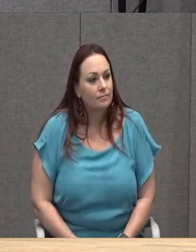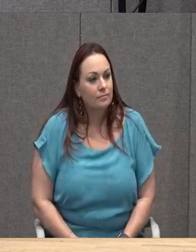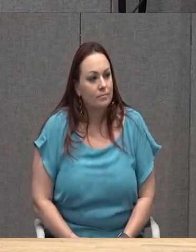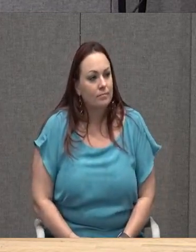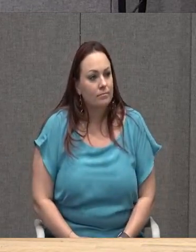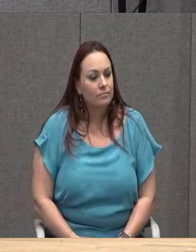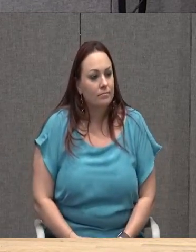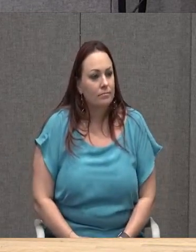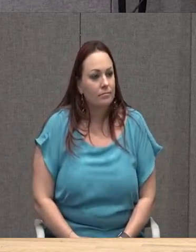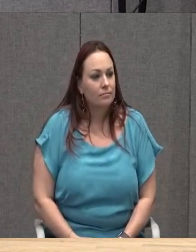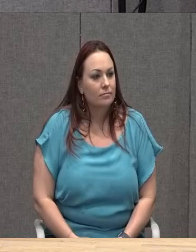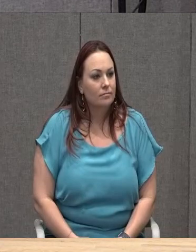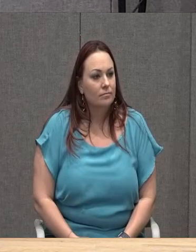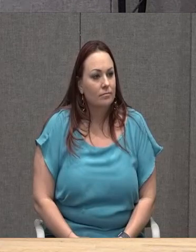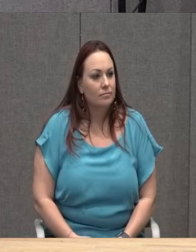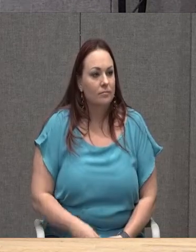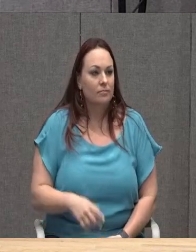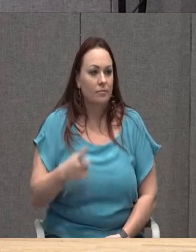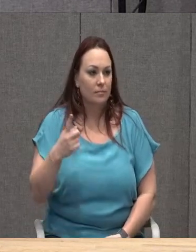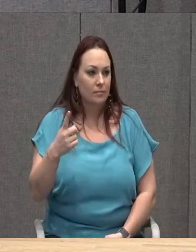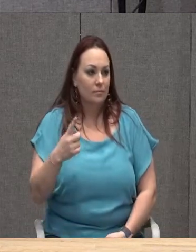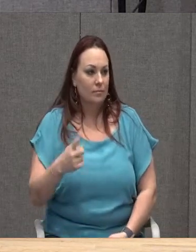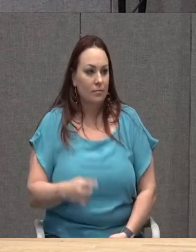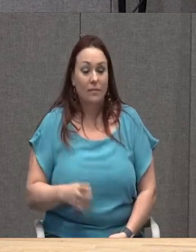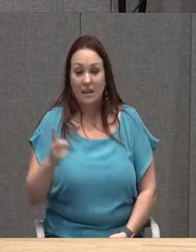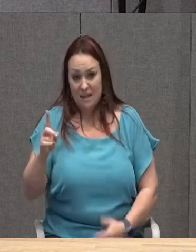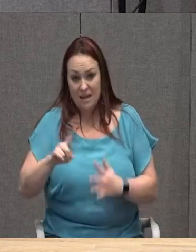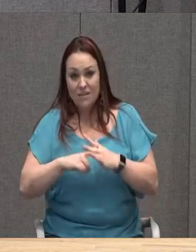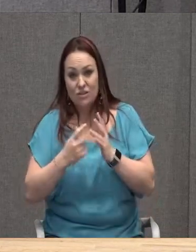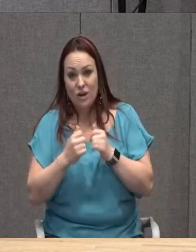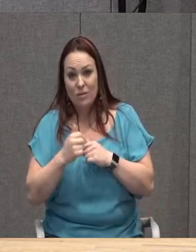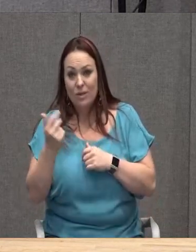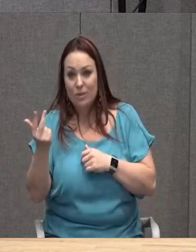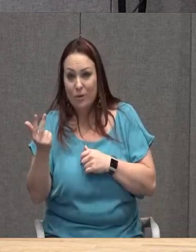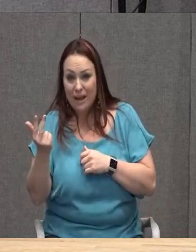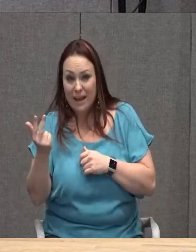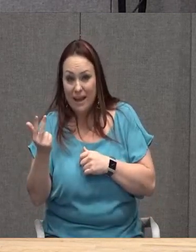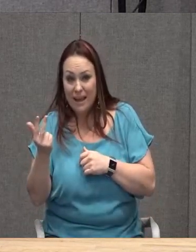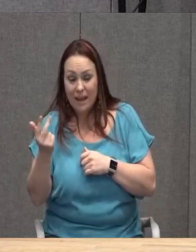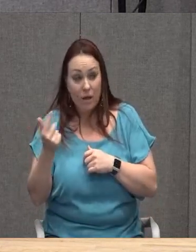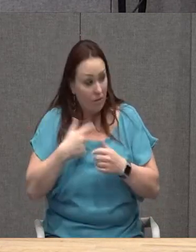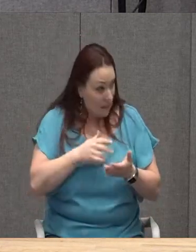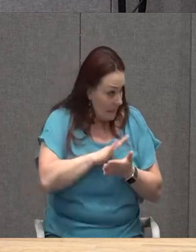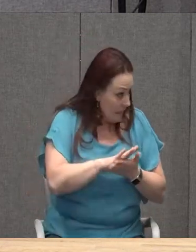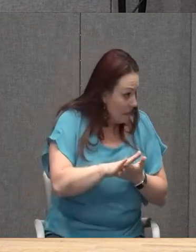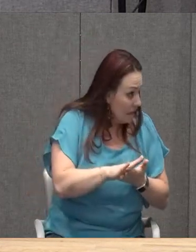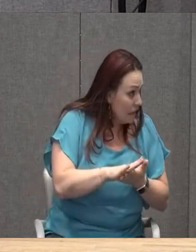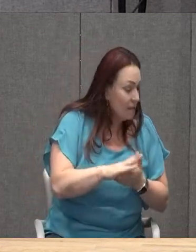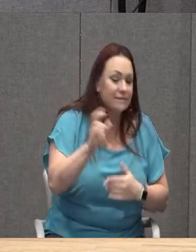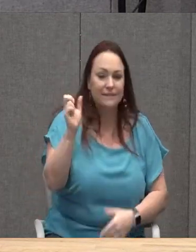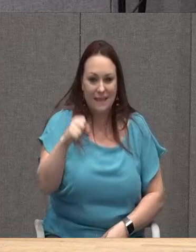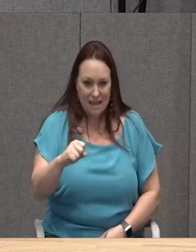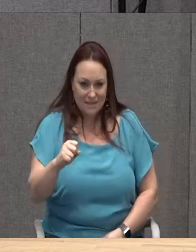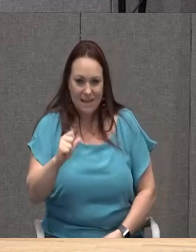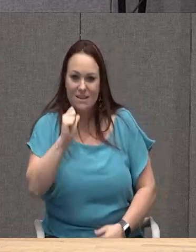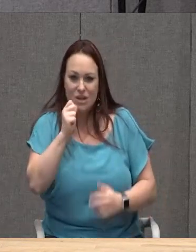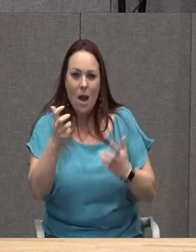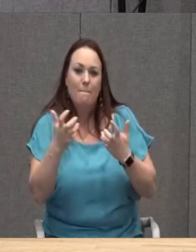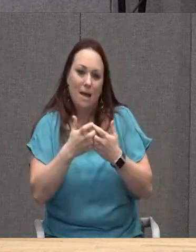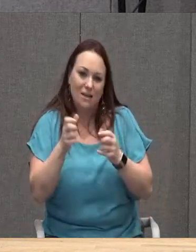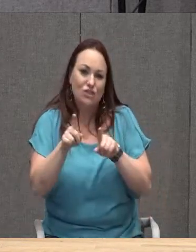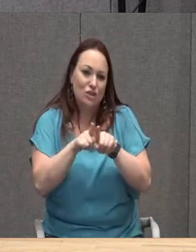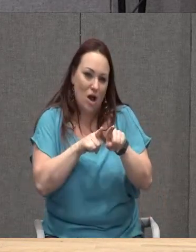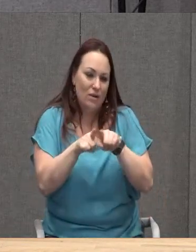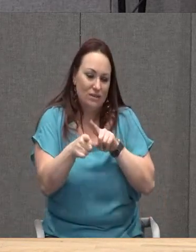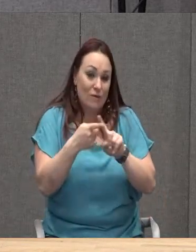I'll give Mr. Sanchez an extra chance. He can start with 3. Are they clean? They are clean. Okay, just These checking. are some of our unmatched socks